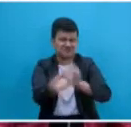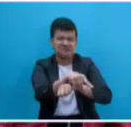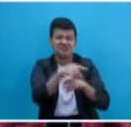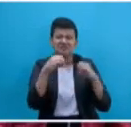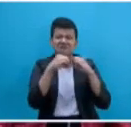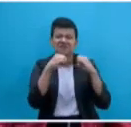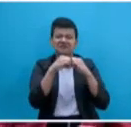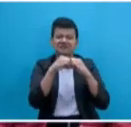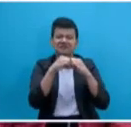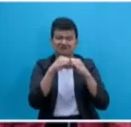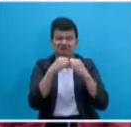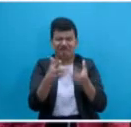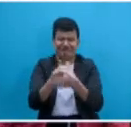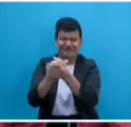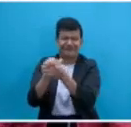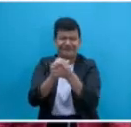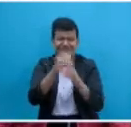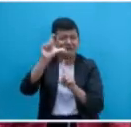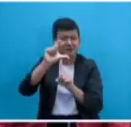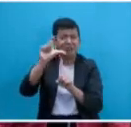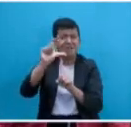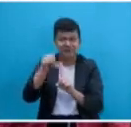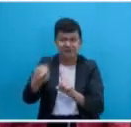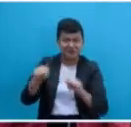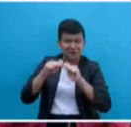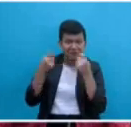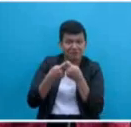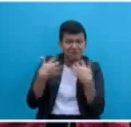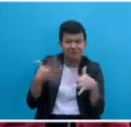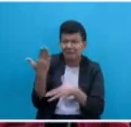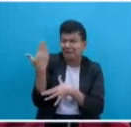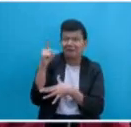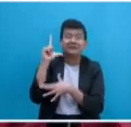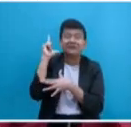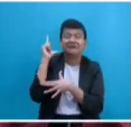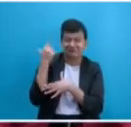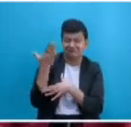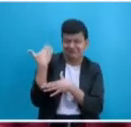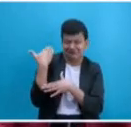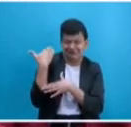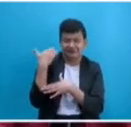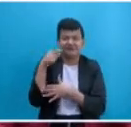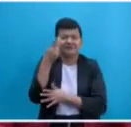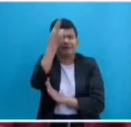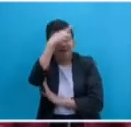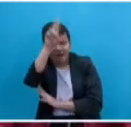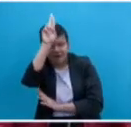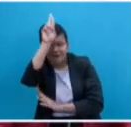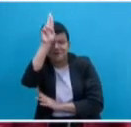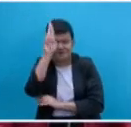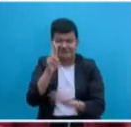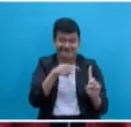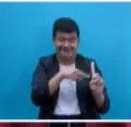captain of our team in 1970 who still lives in Nandi, Ratusela, Tonga, and the others of my